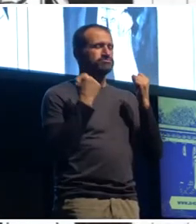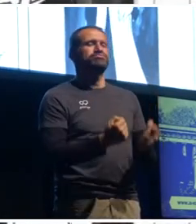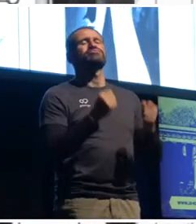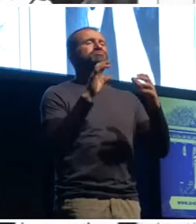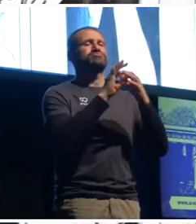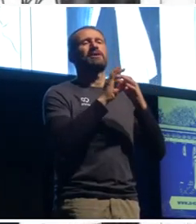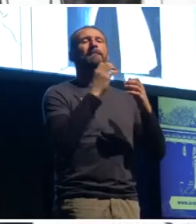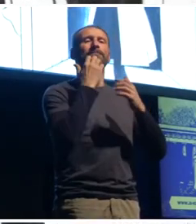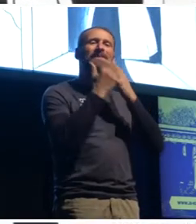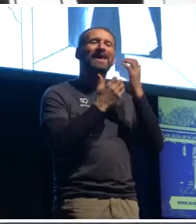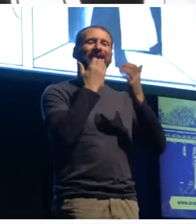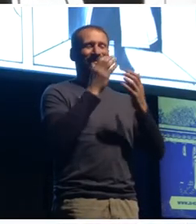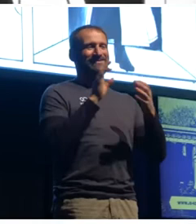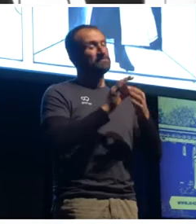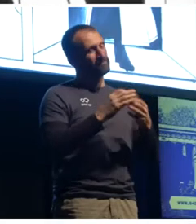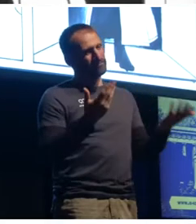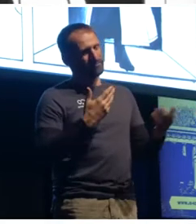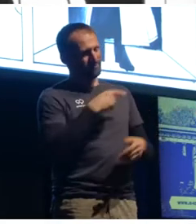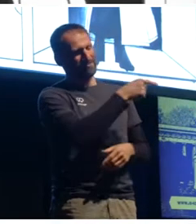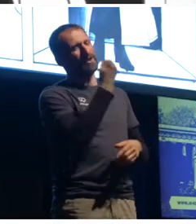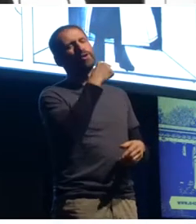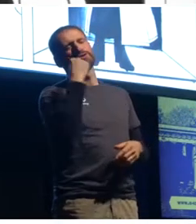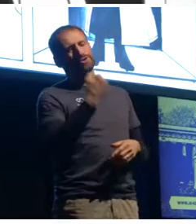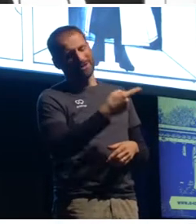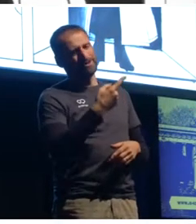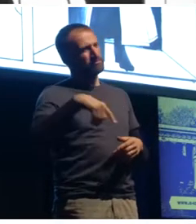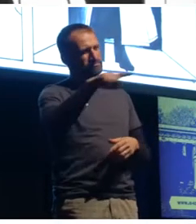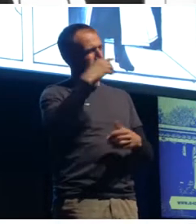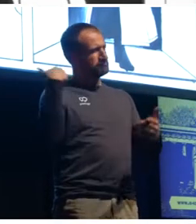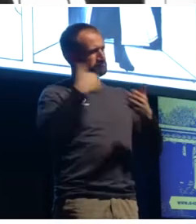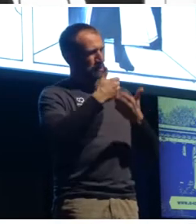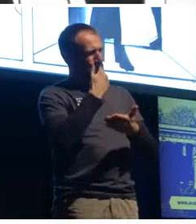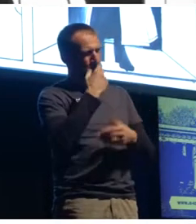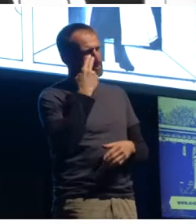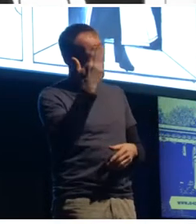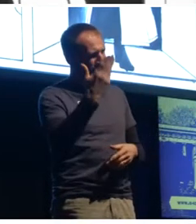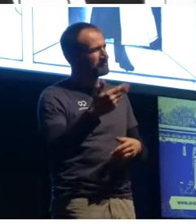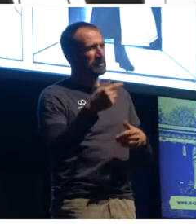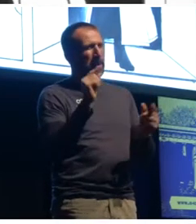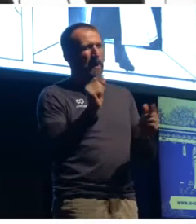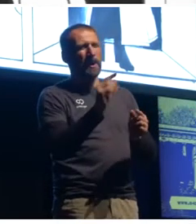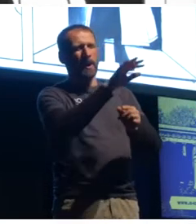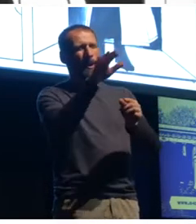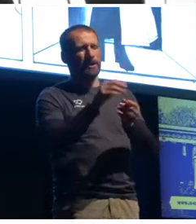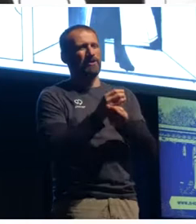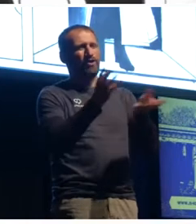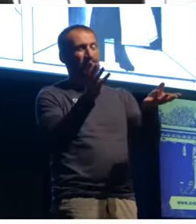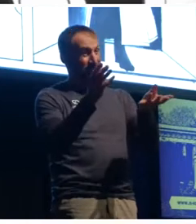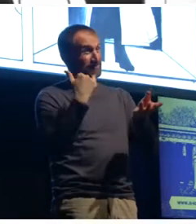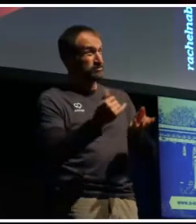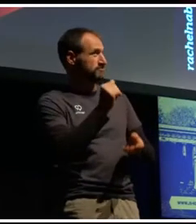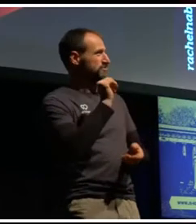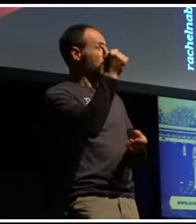German. But by the way, no one's ever seen this before except for a submissions editor at a small press publisher. So special treat for you